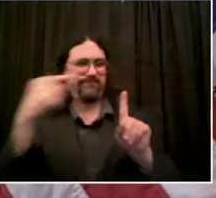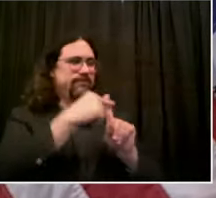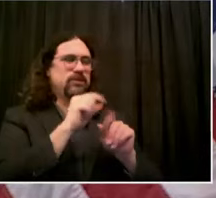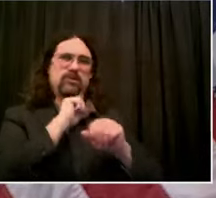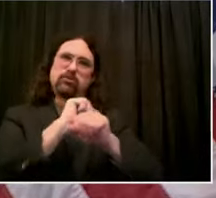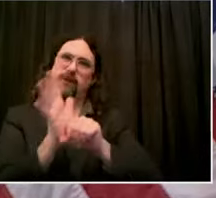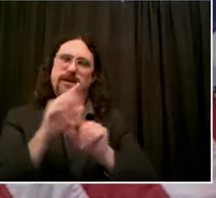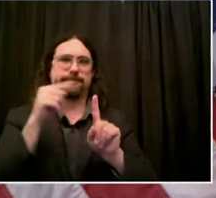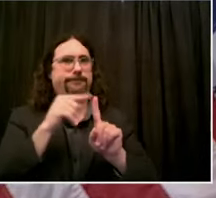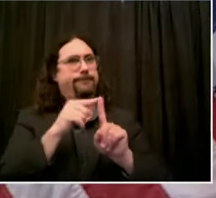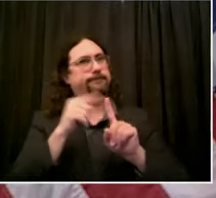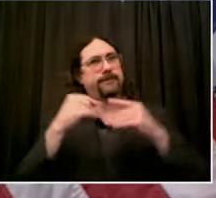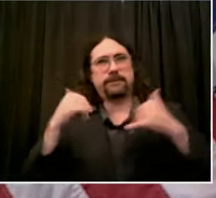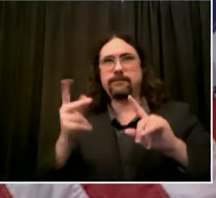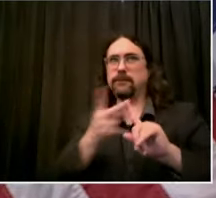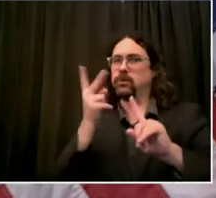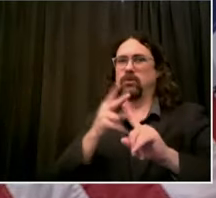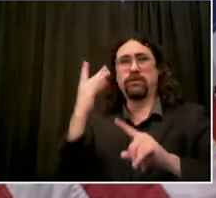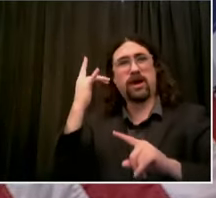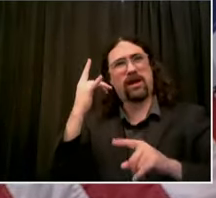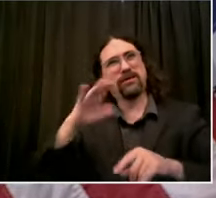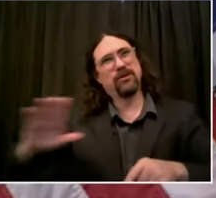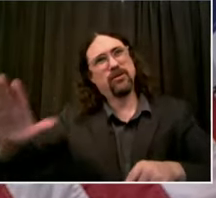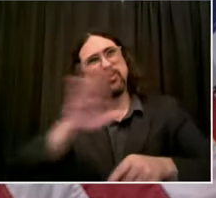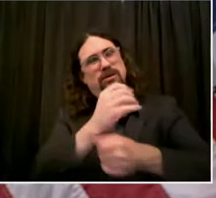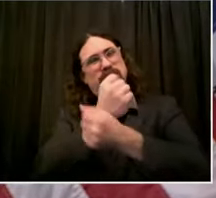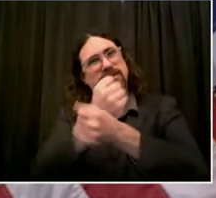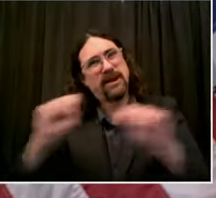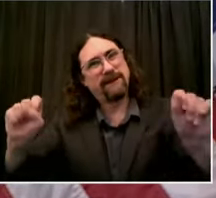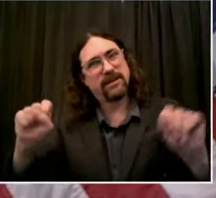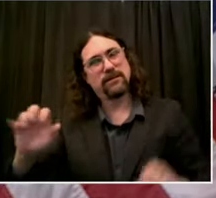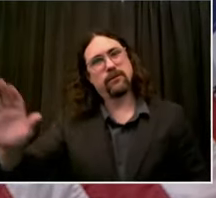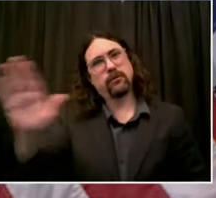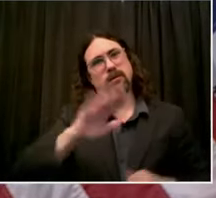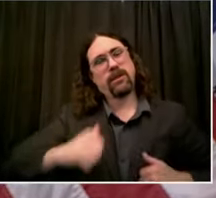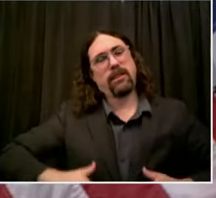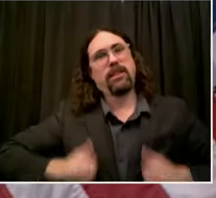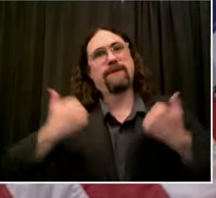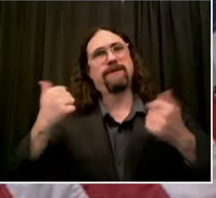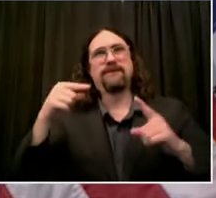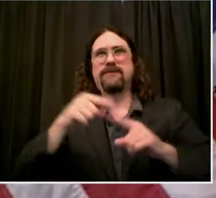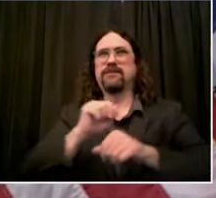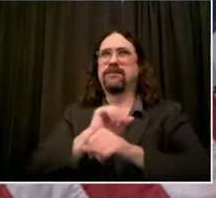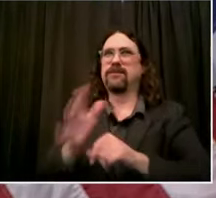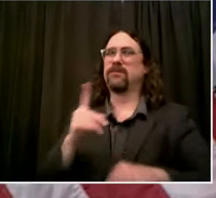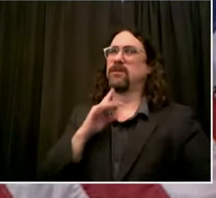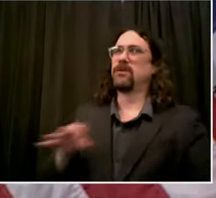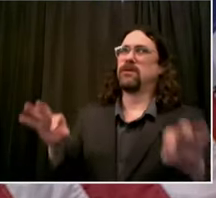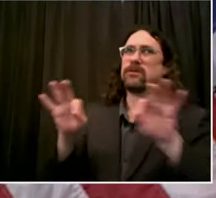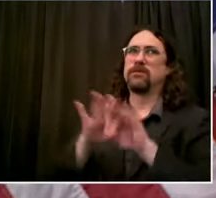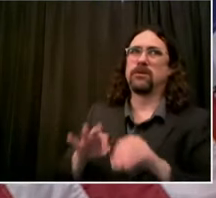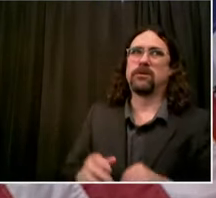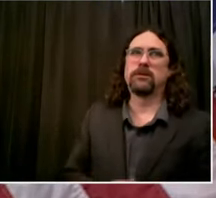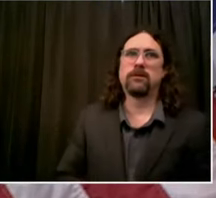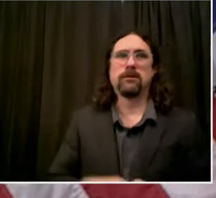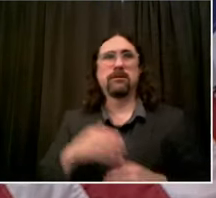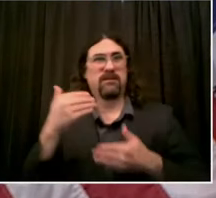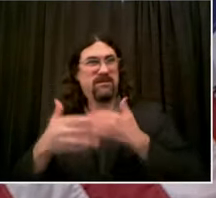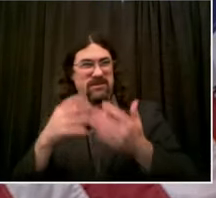is restarting our city, helping people get their livelihoods back. I told you, when I was out on the streets of this